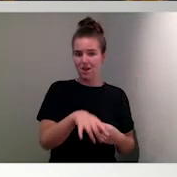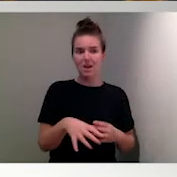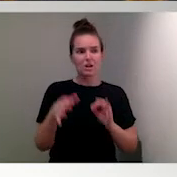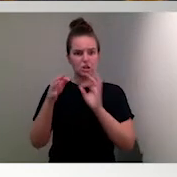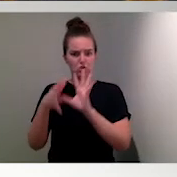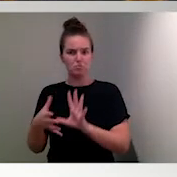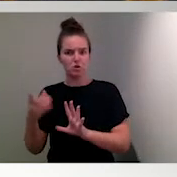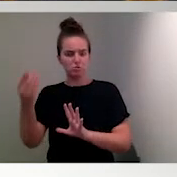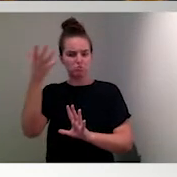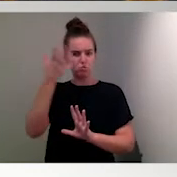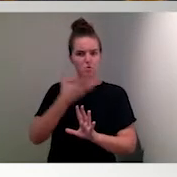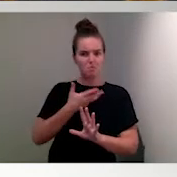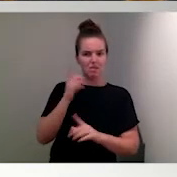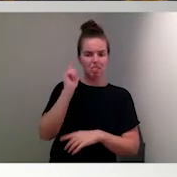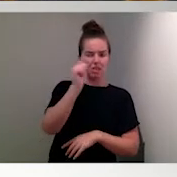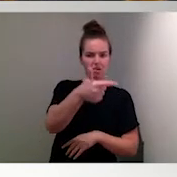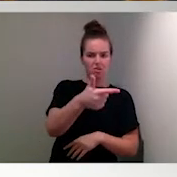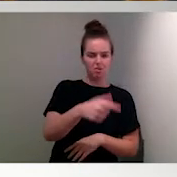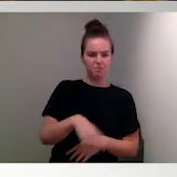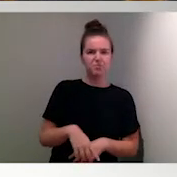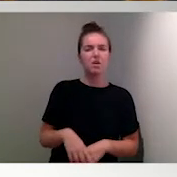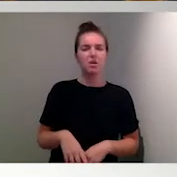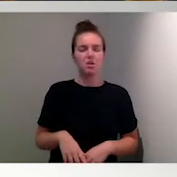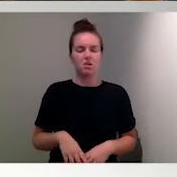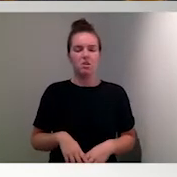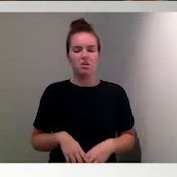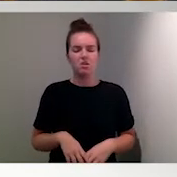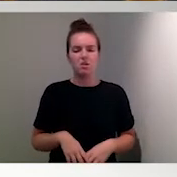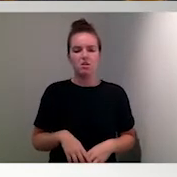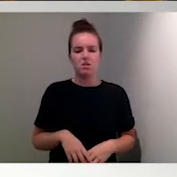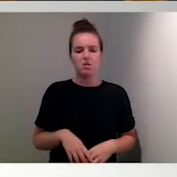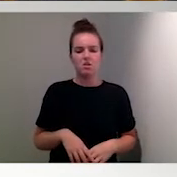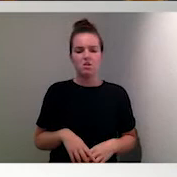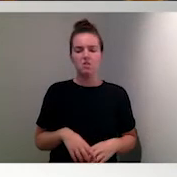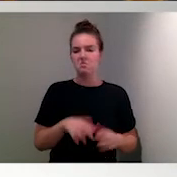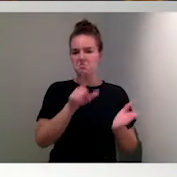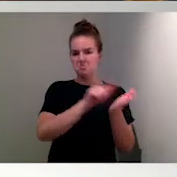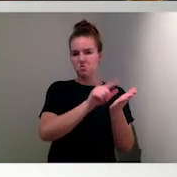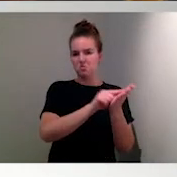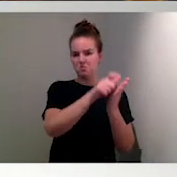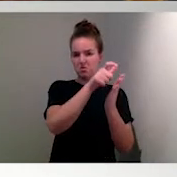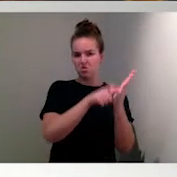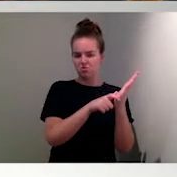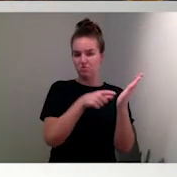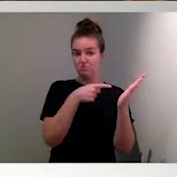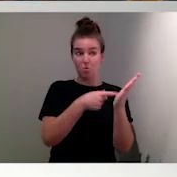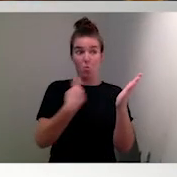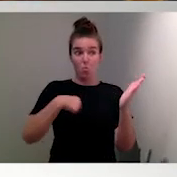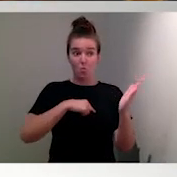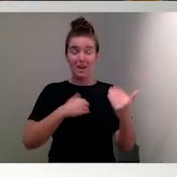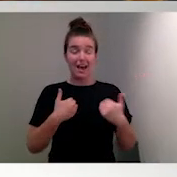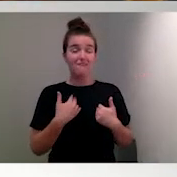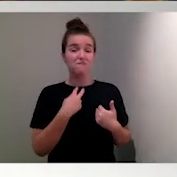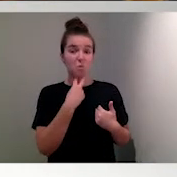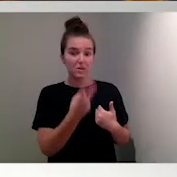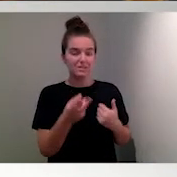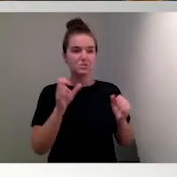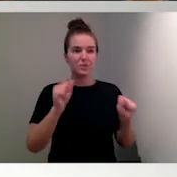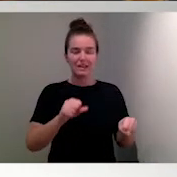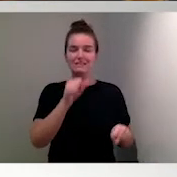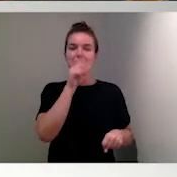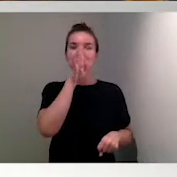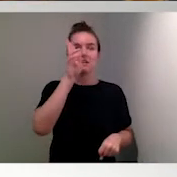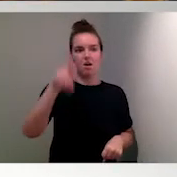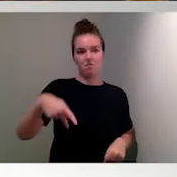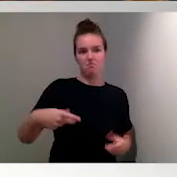paper. So they have voices. We have voices to speak up, and then let them get out there and be listened,